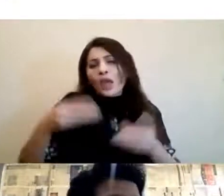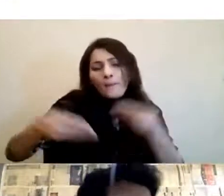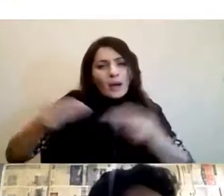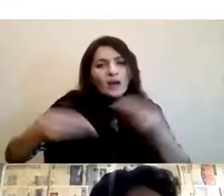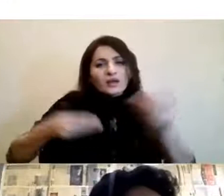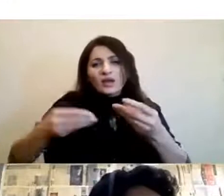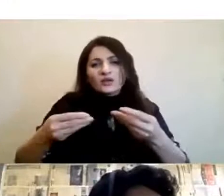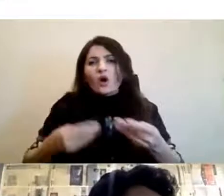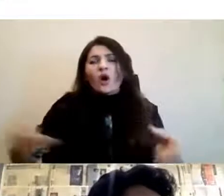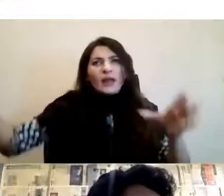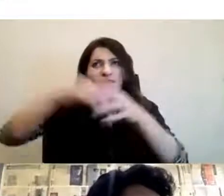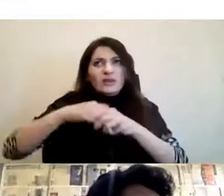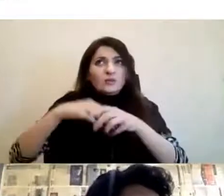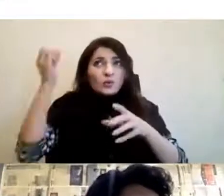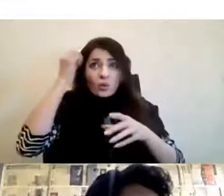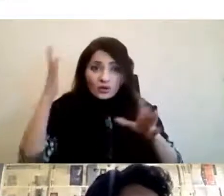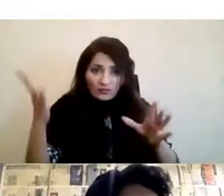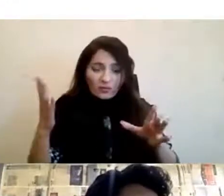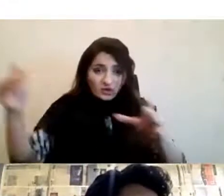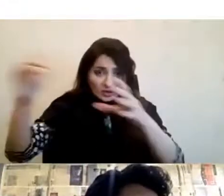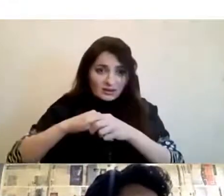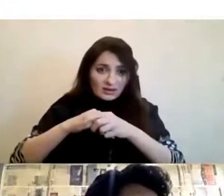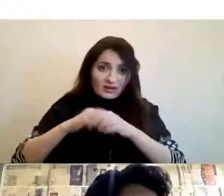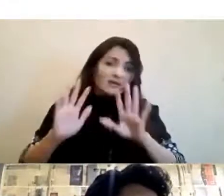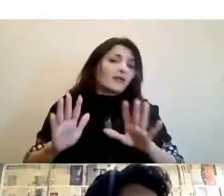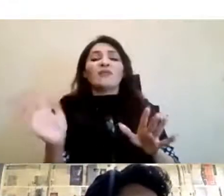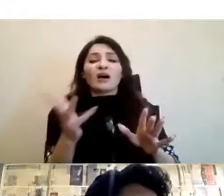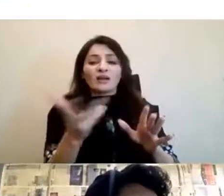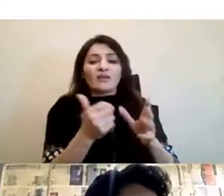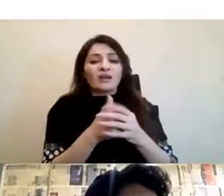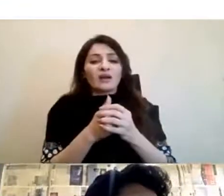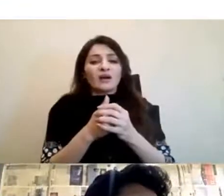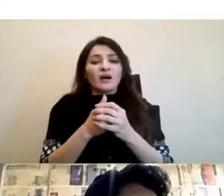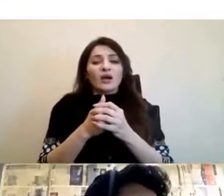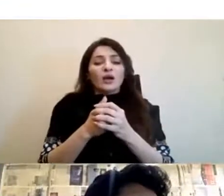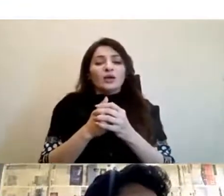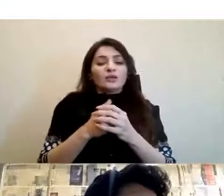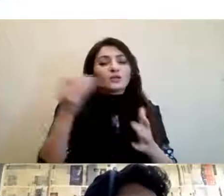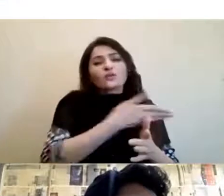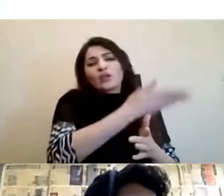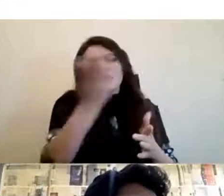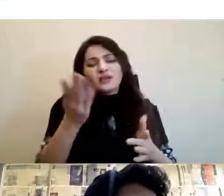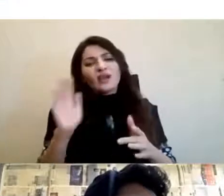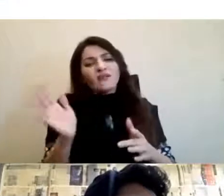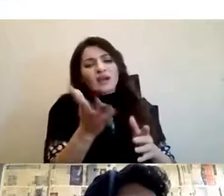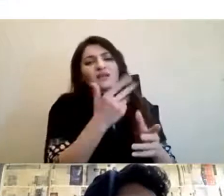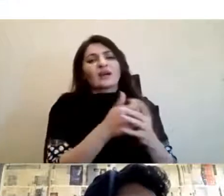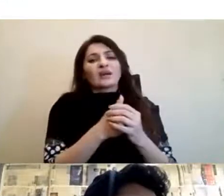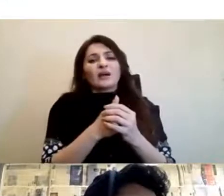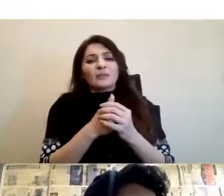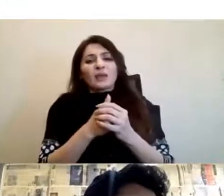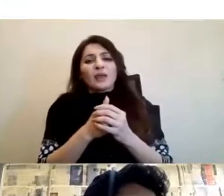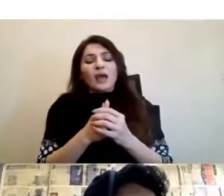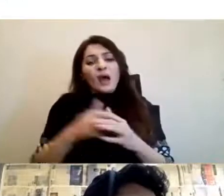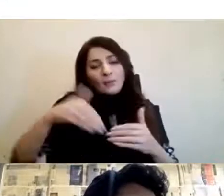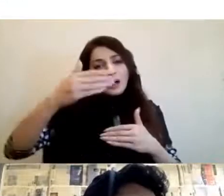better interact with family and friends, employers, society in general. We will continue to